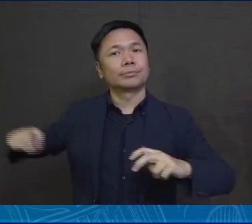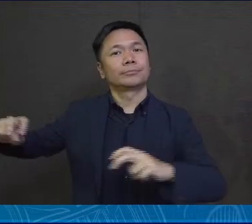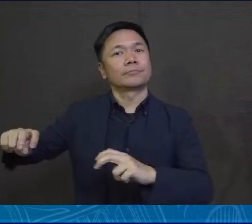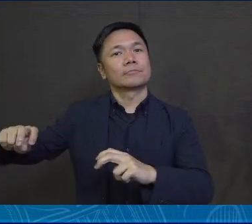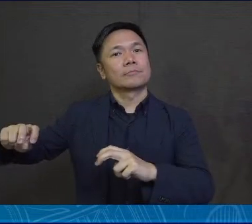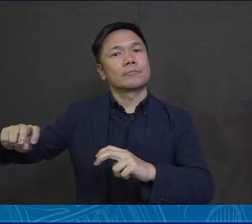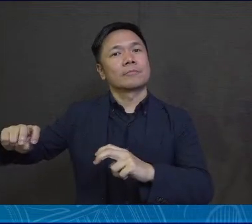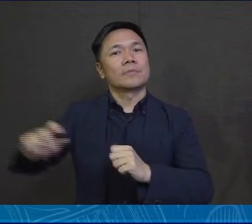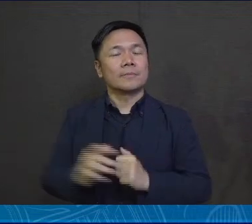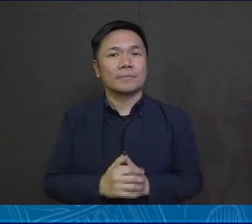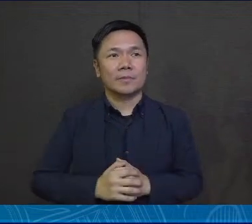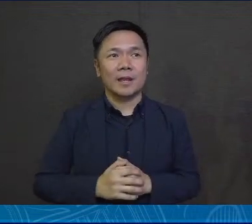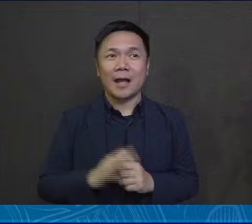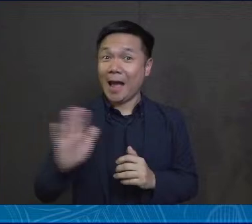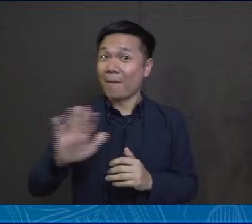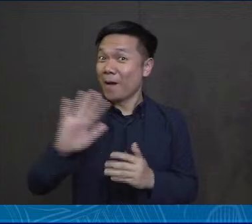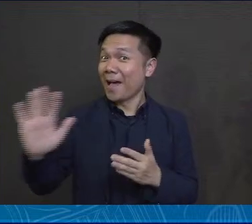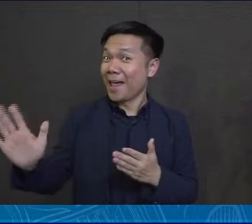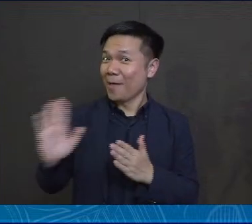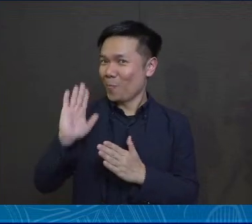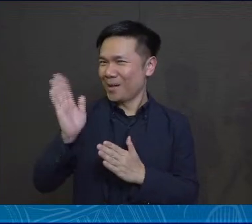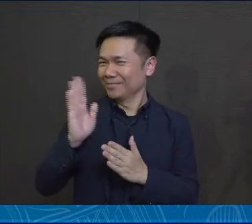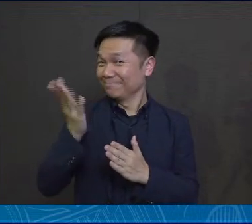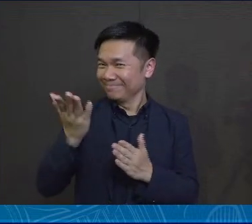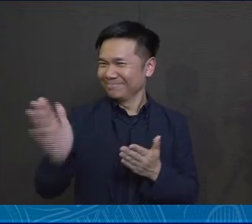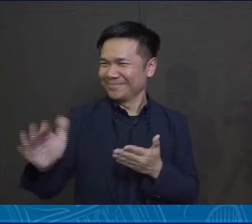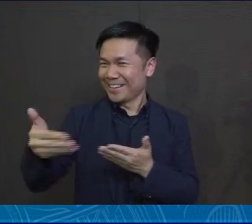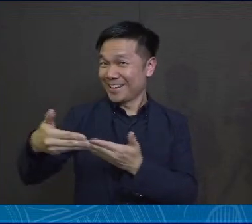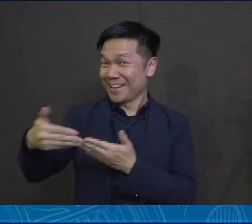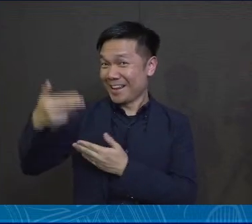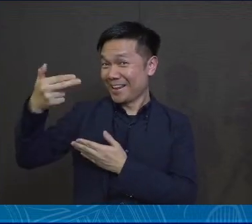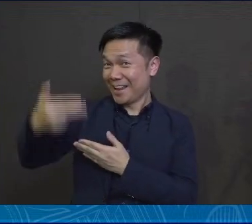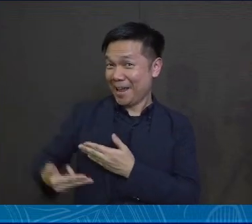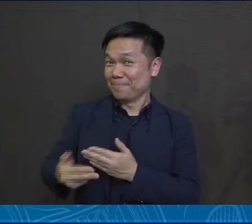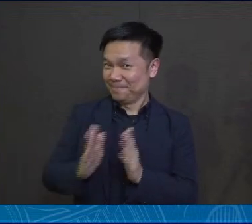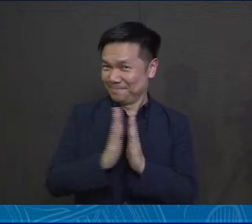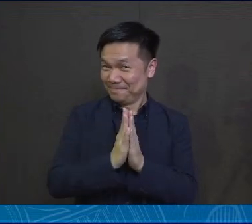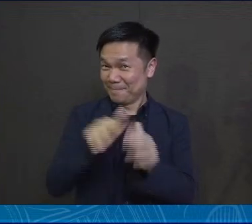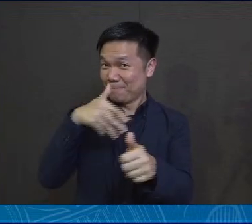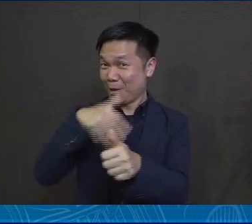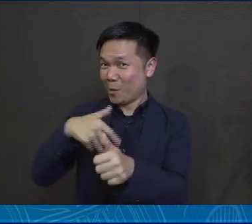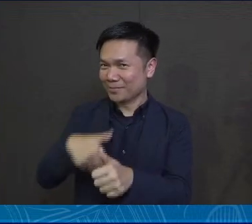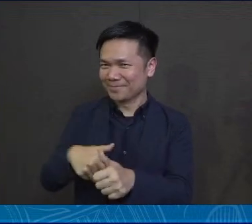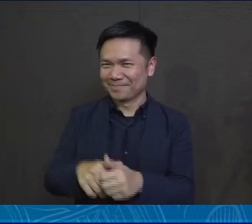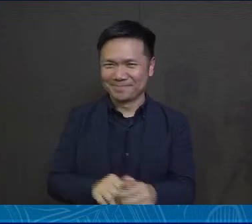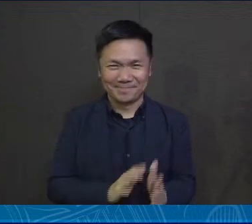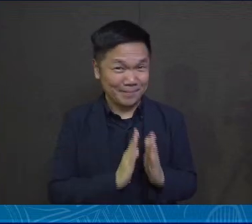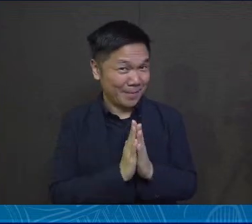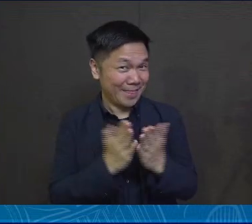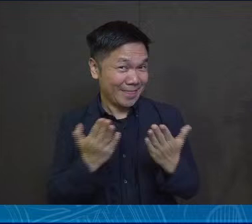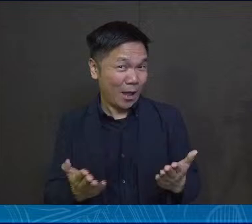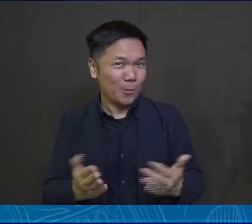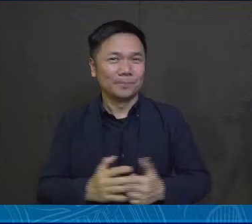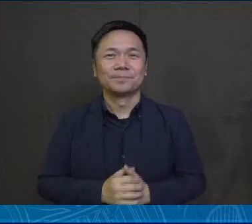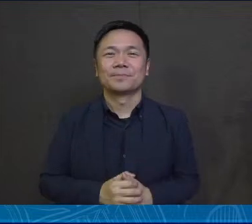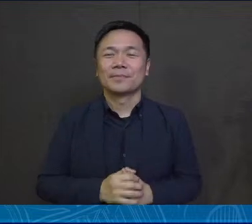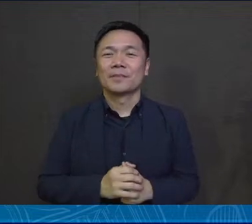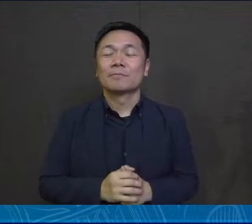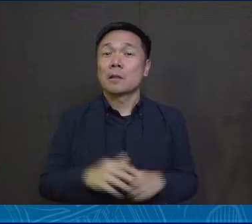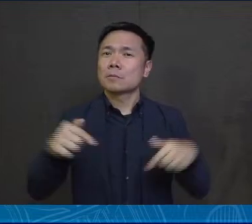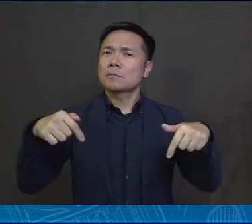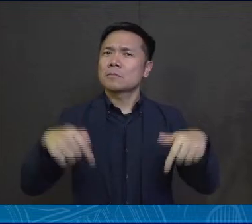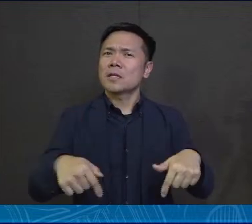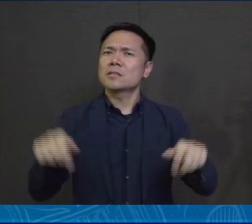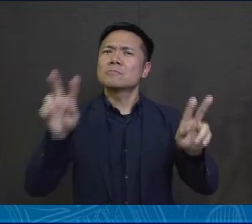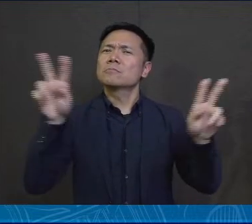panelist that I would introduce shortly. But firstly, allow me just to highlight the goal